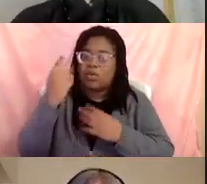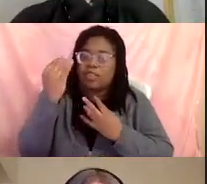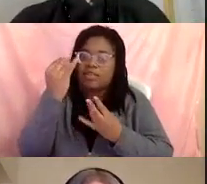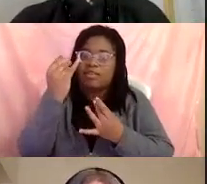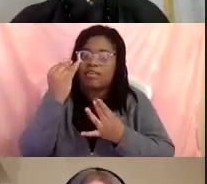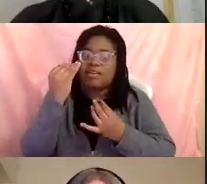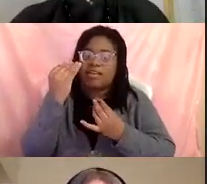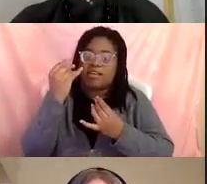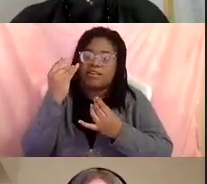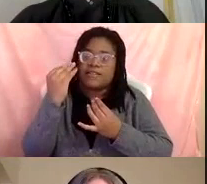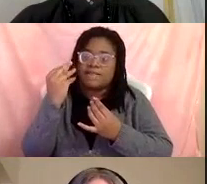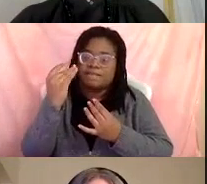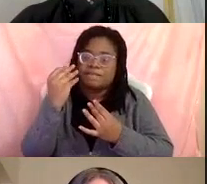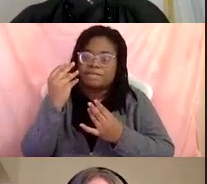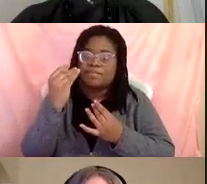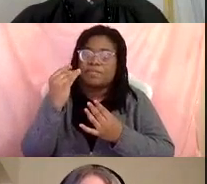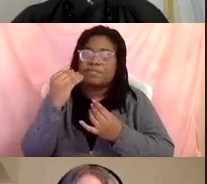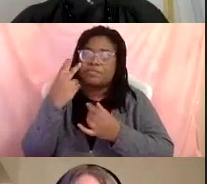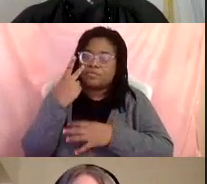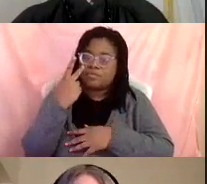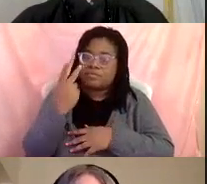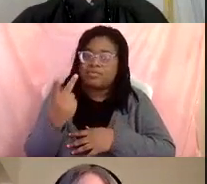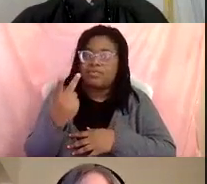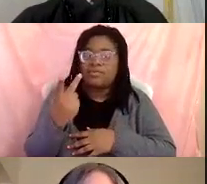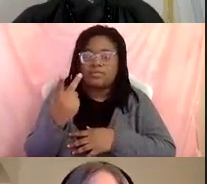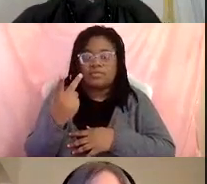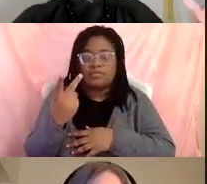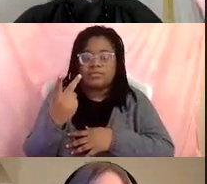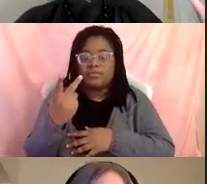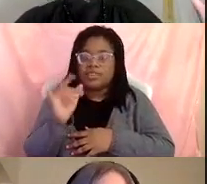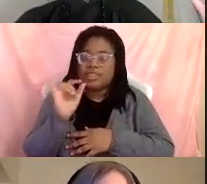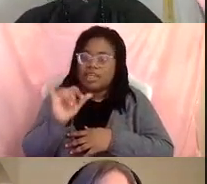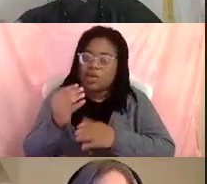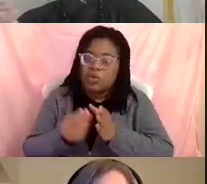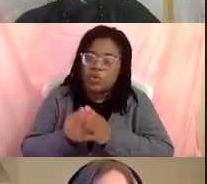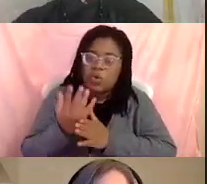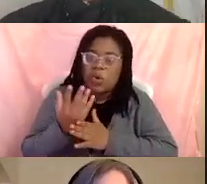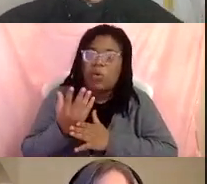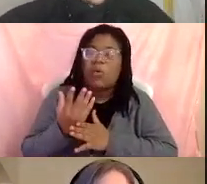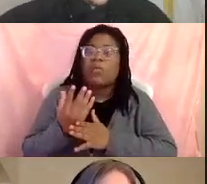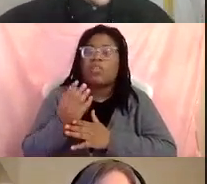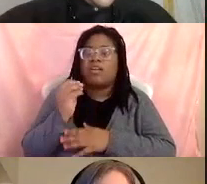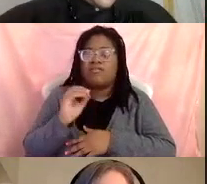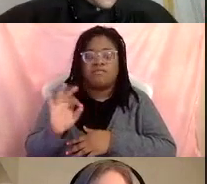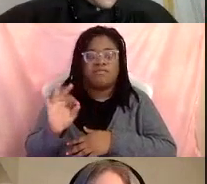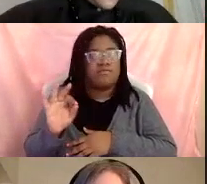really seeing the growth of